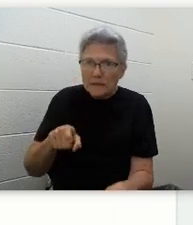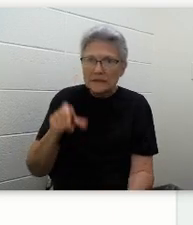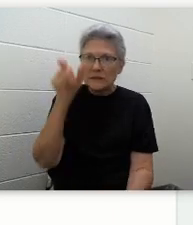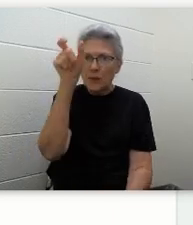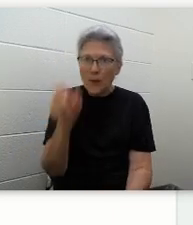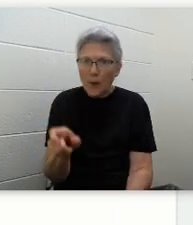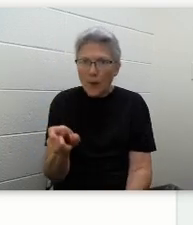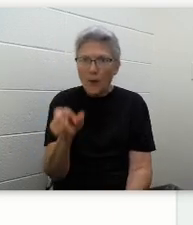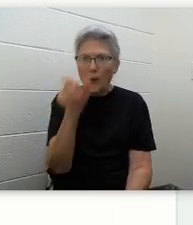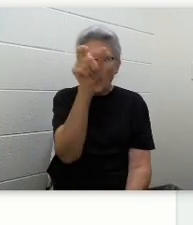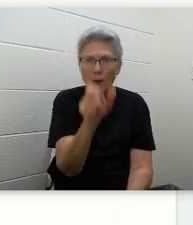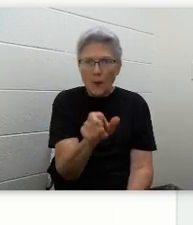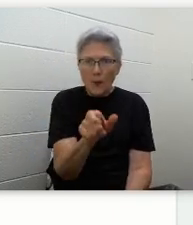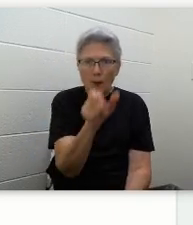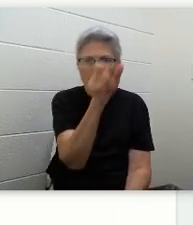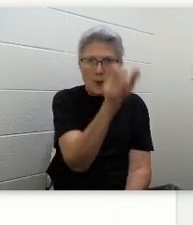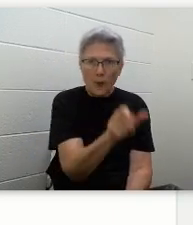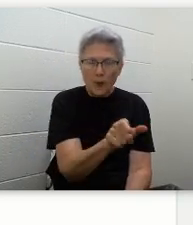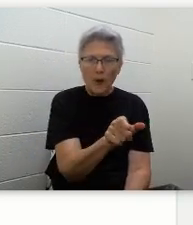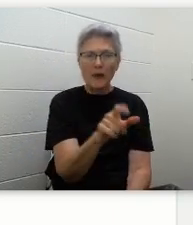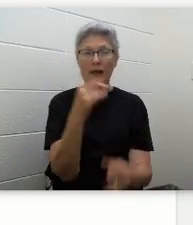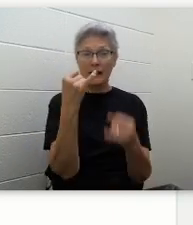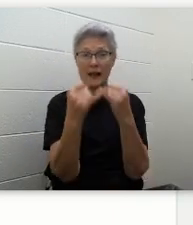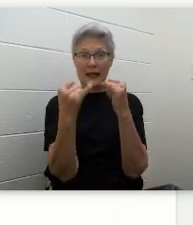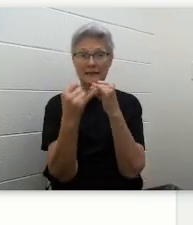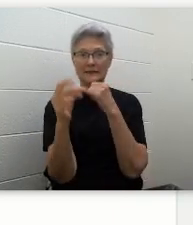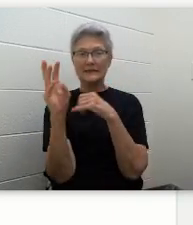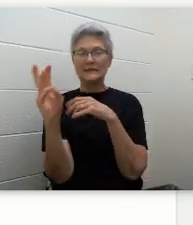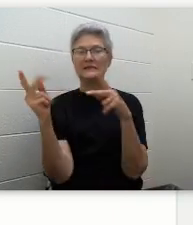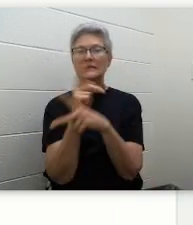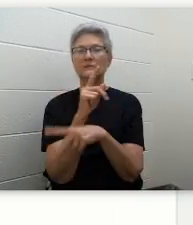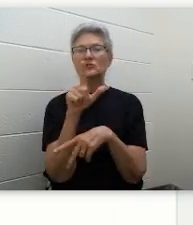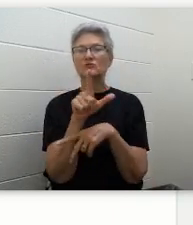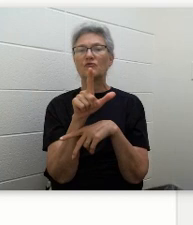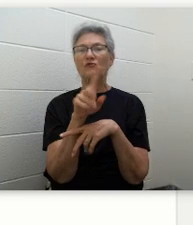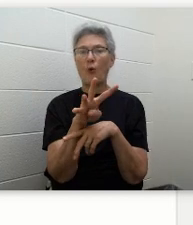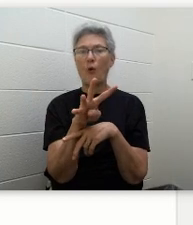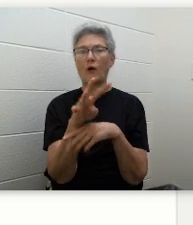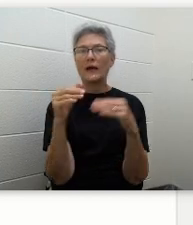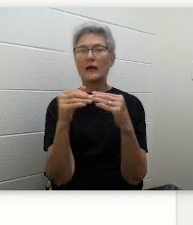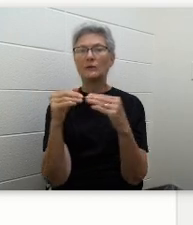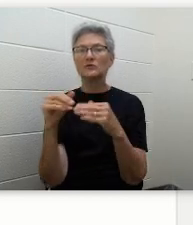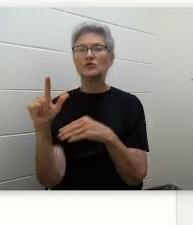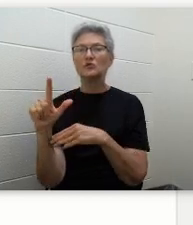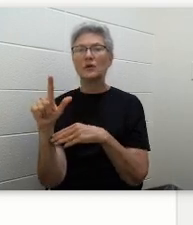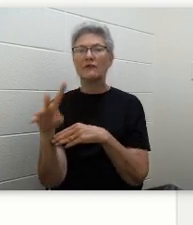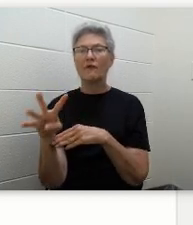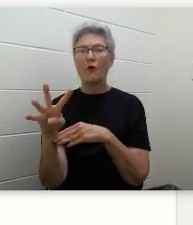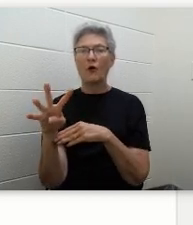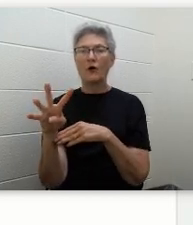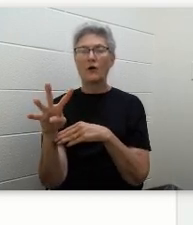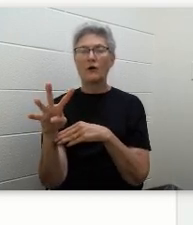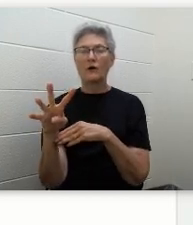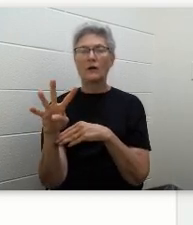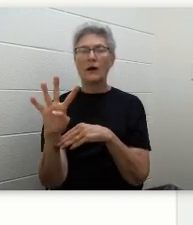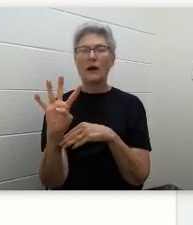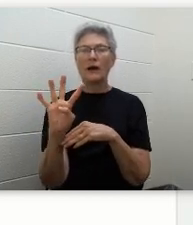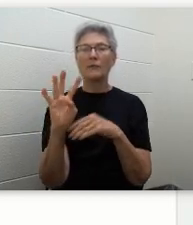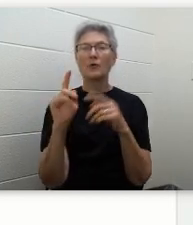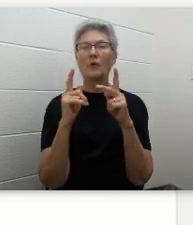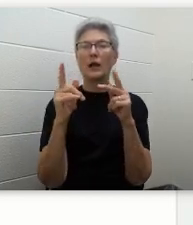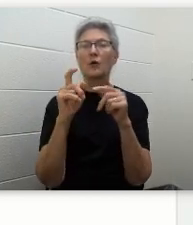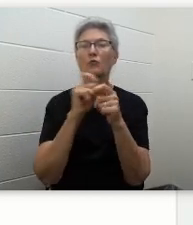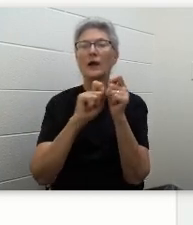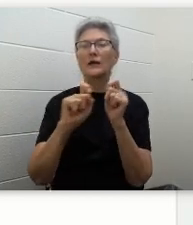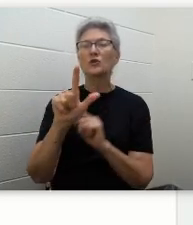And then last but not least, we've got 6 times 4 is 24. I'm going to go ahead and write